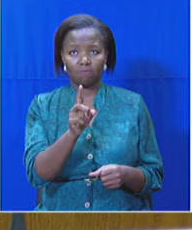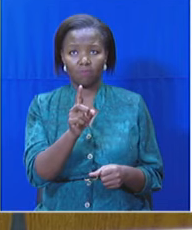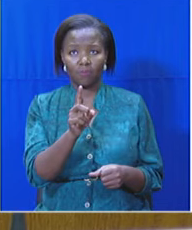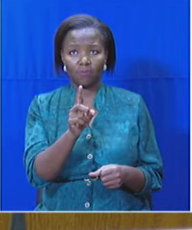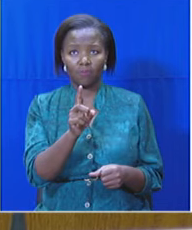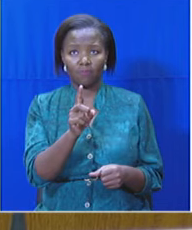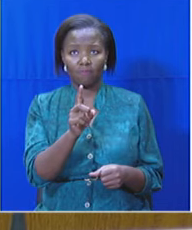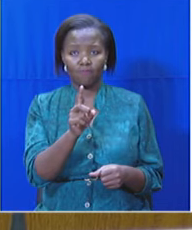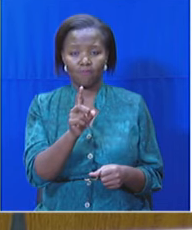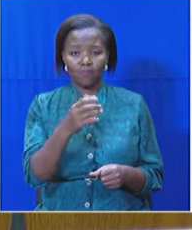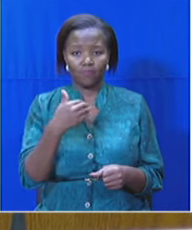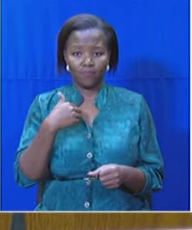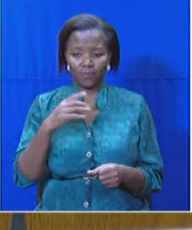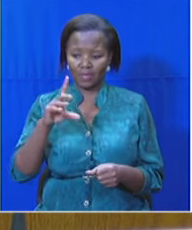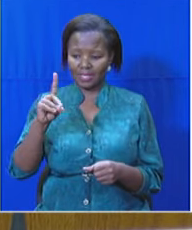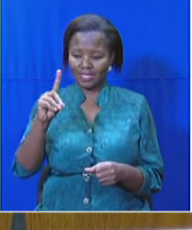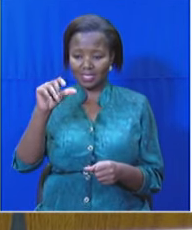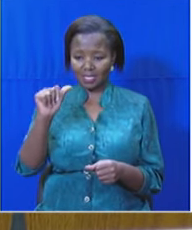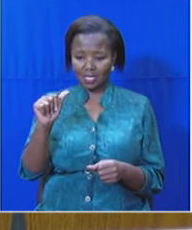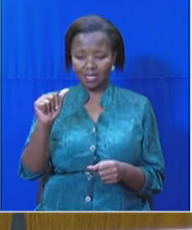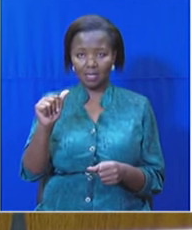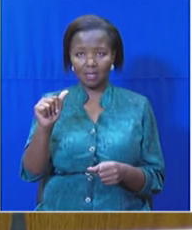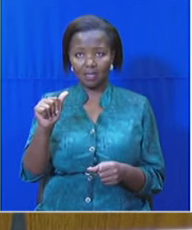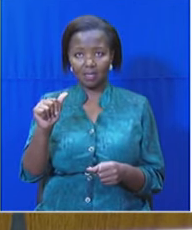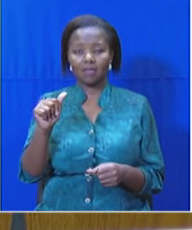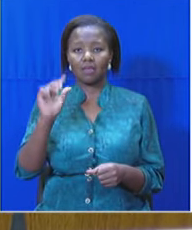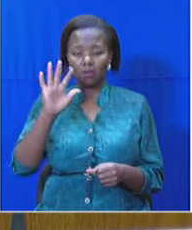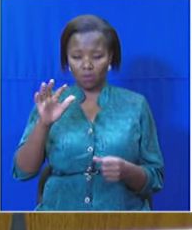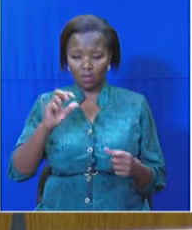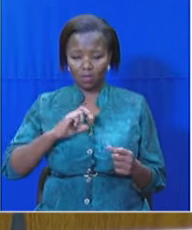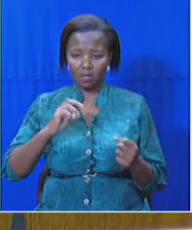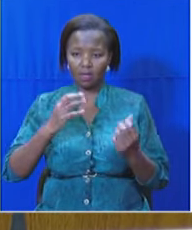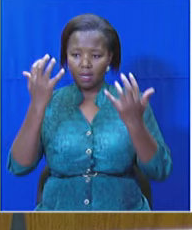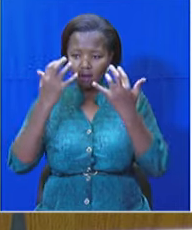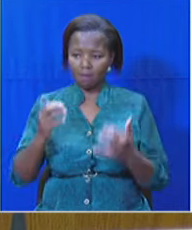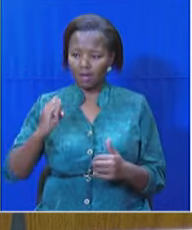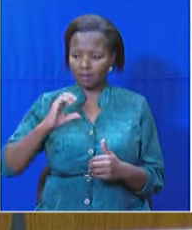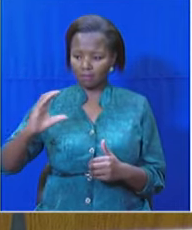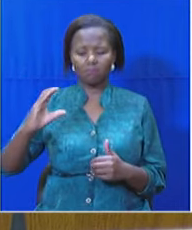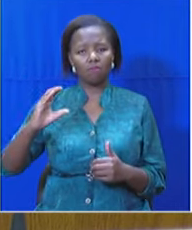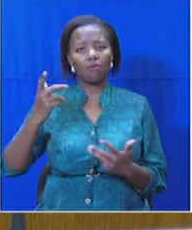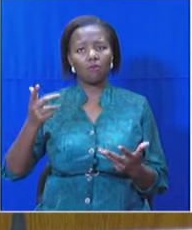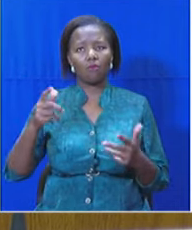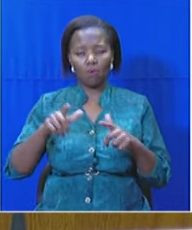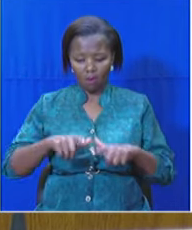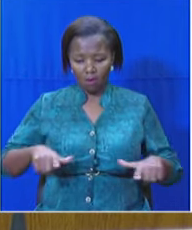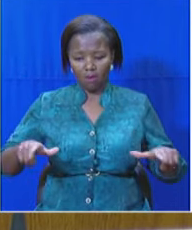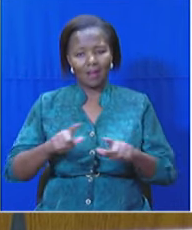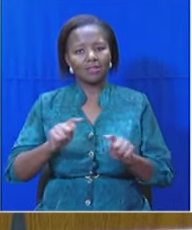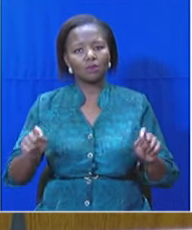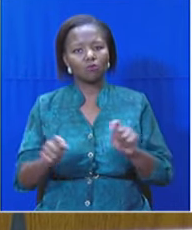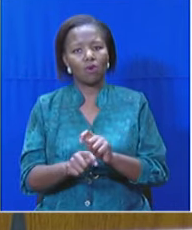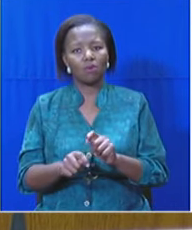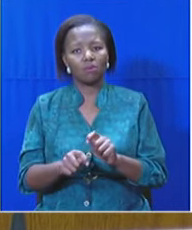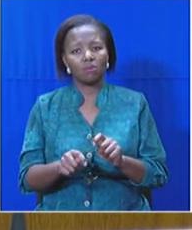Chairperson, the Democratic Alliance would have put a bigger budget towards land reform. That's also one of the problems that we have,